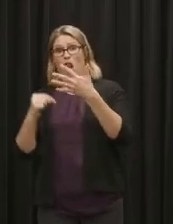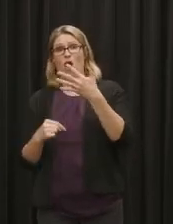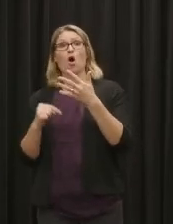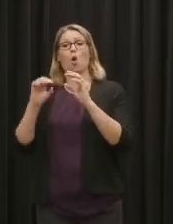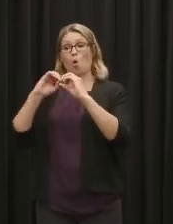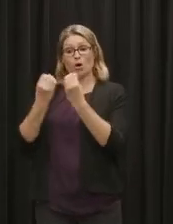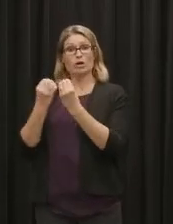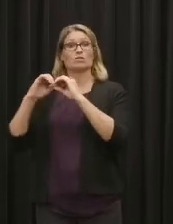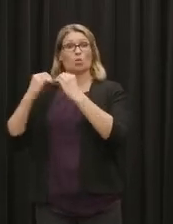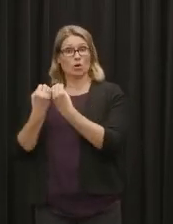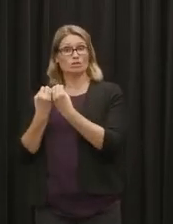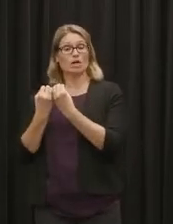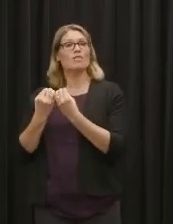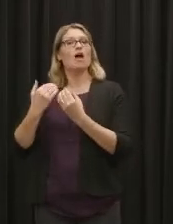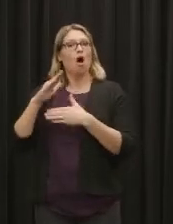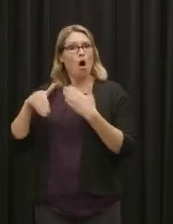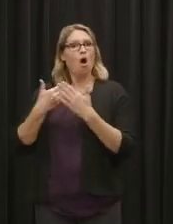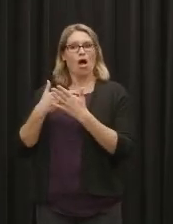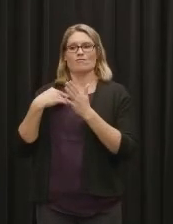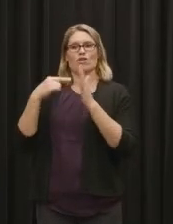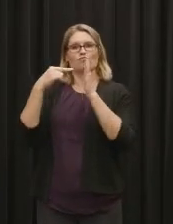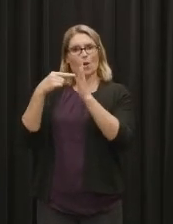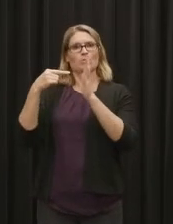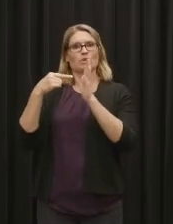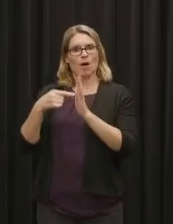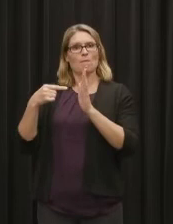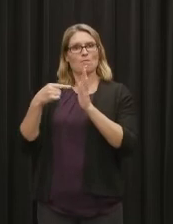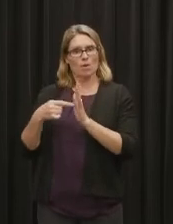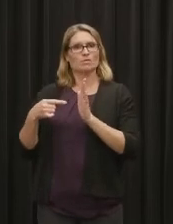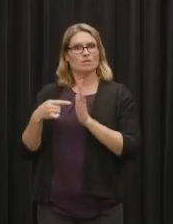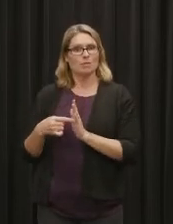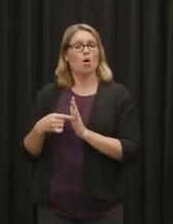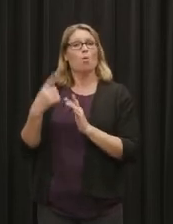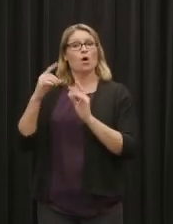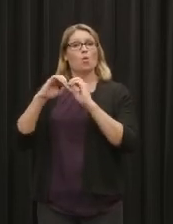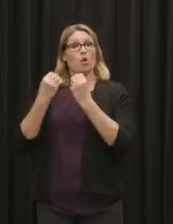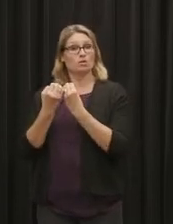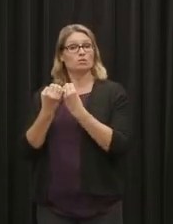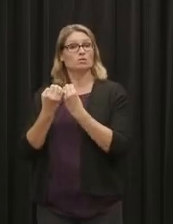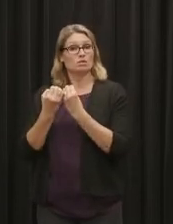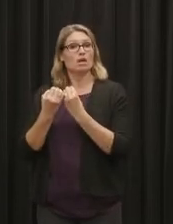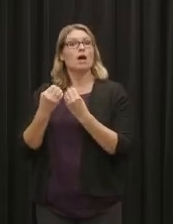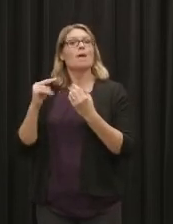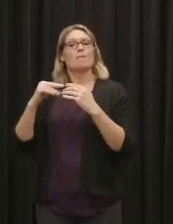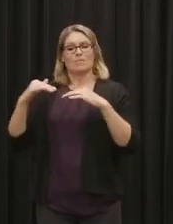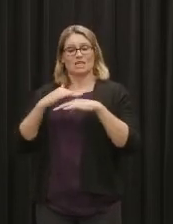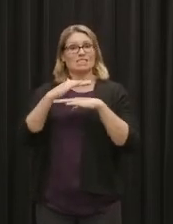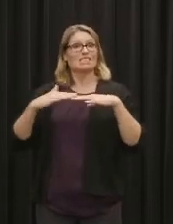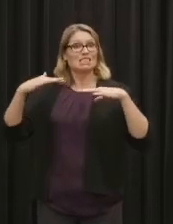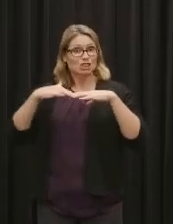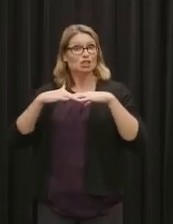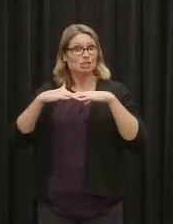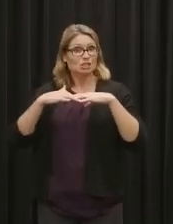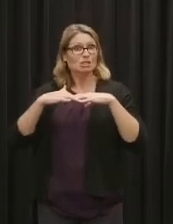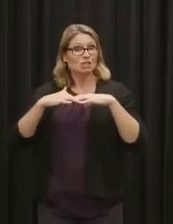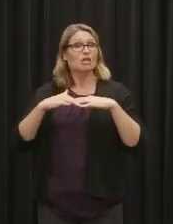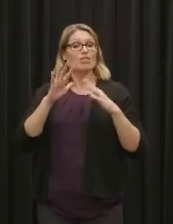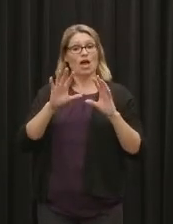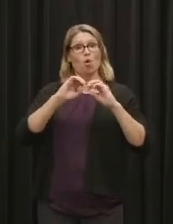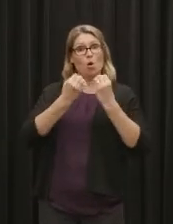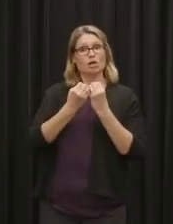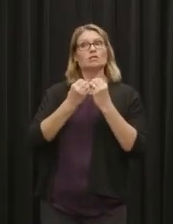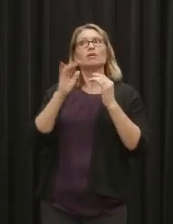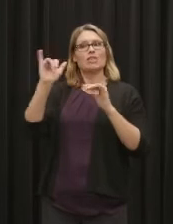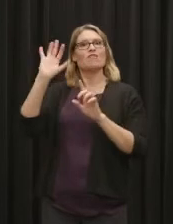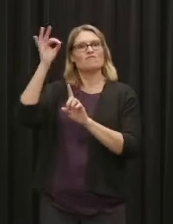organizations, and they all have FPT representation for the most part. One of the organizations included an Indigenous organization at the